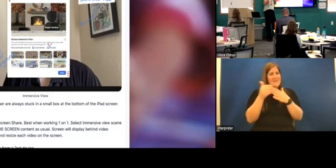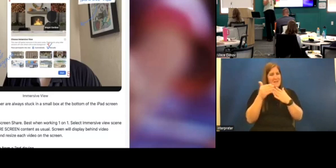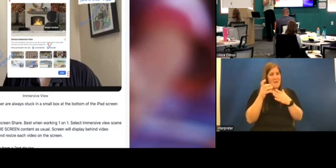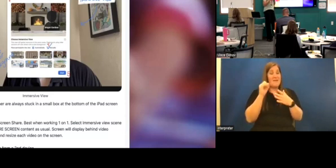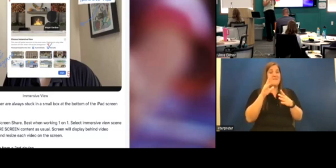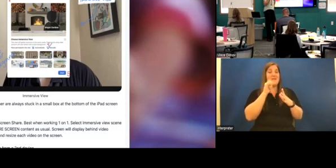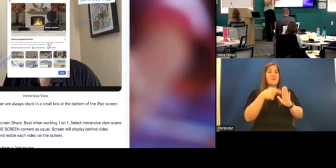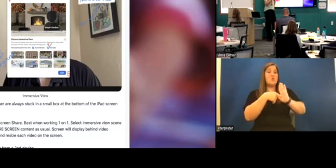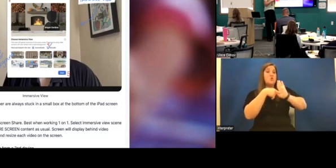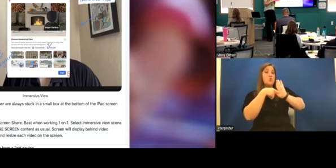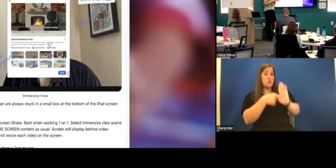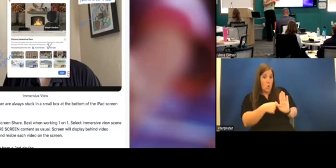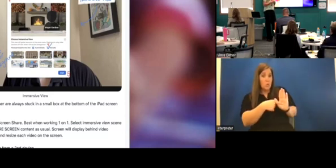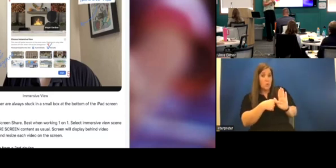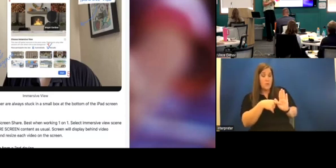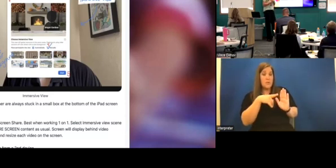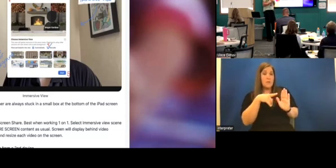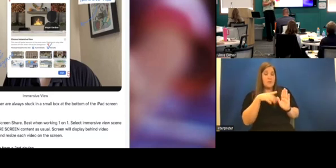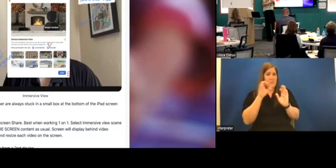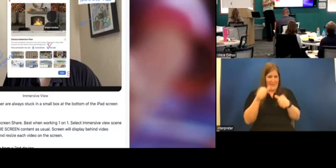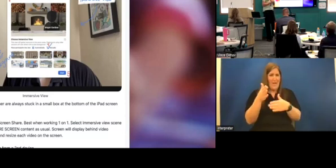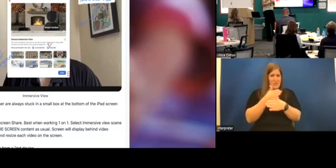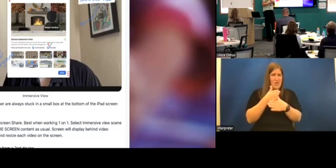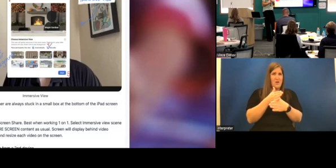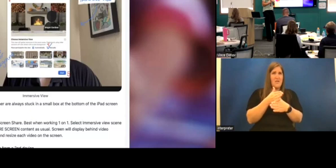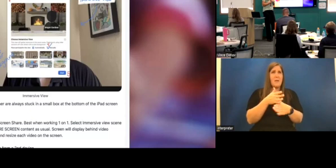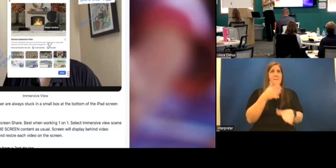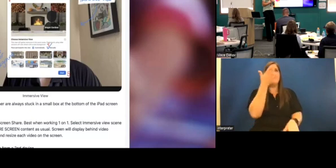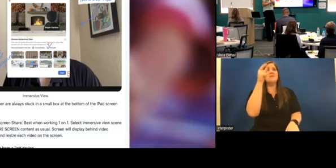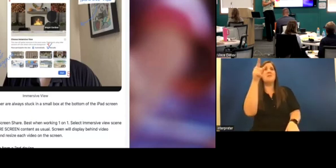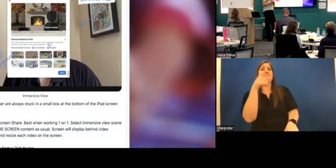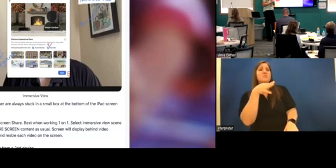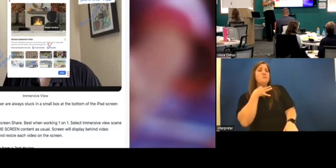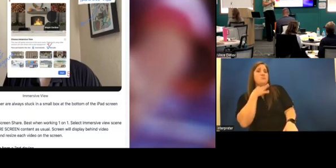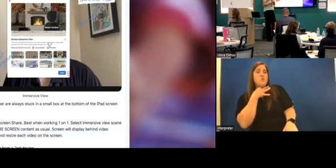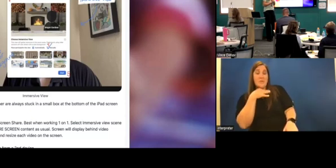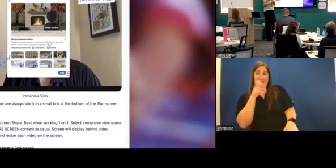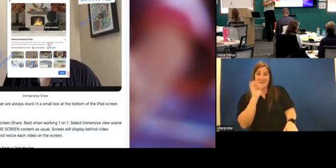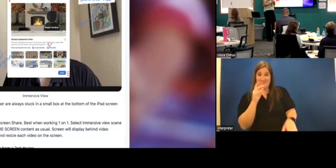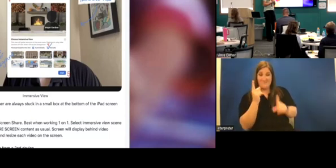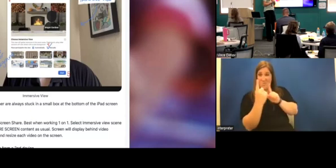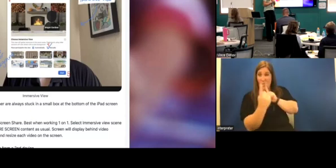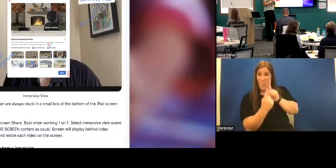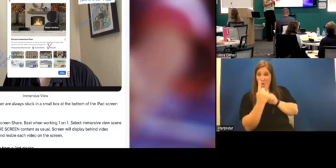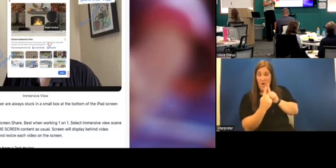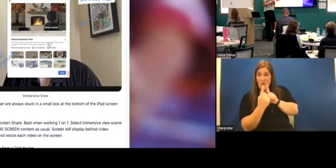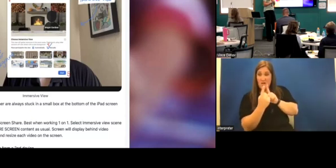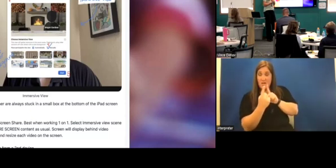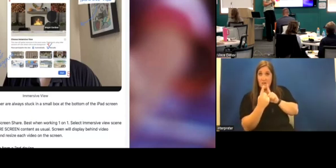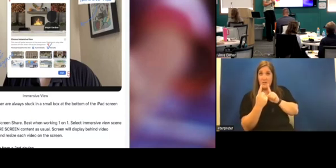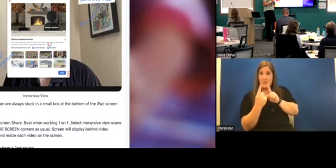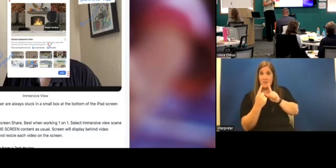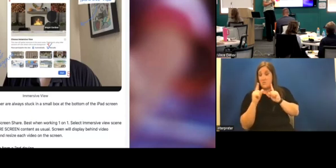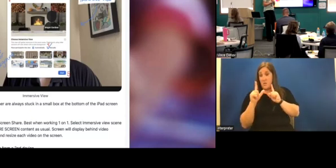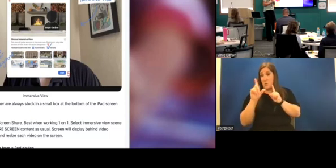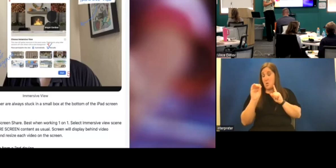doesn't show you, like, oh, you can show your screen here, you still can. I was just curious, if you had you and a student, and you could log in an iPad, you